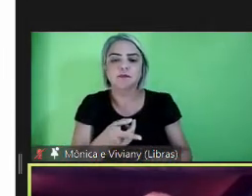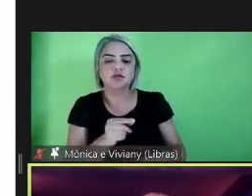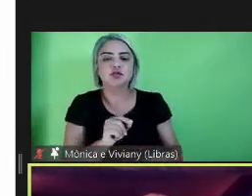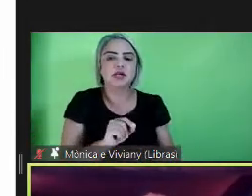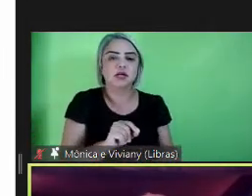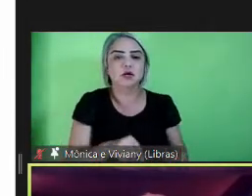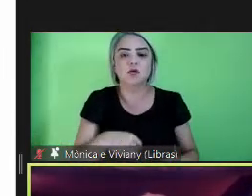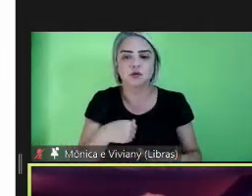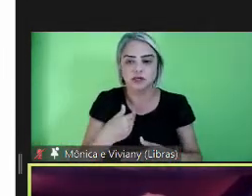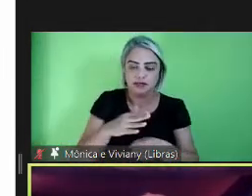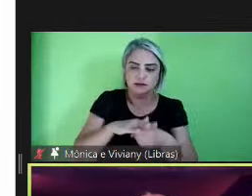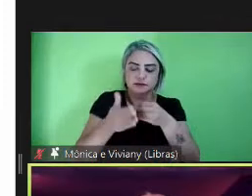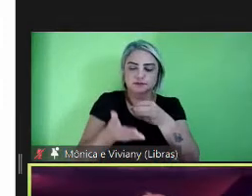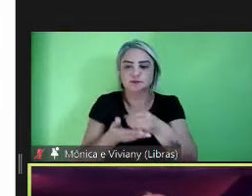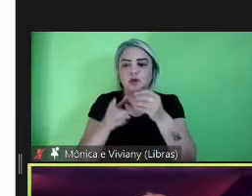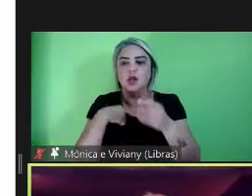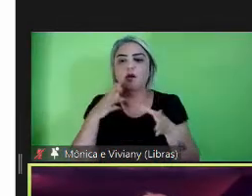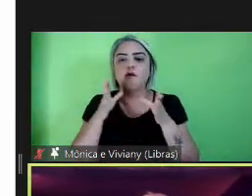of context.